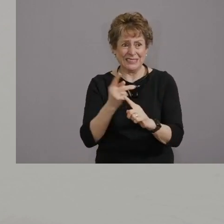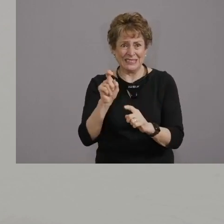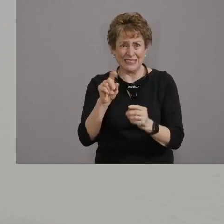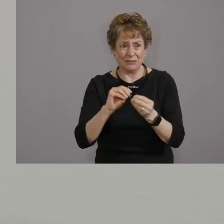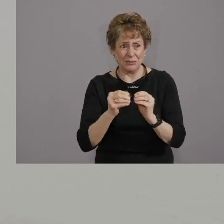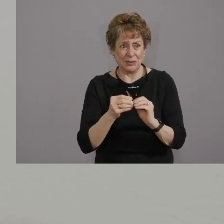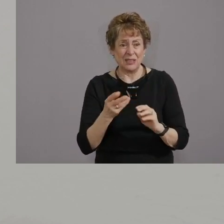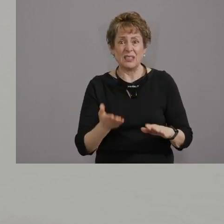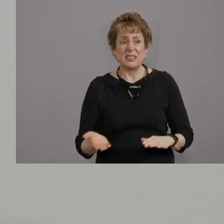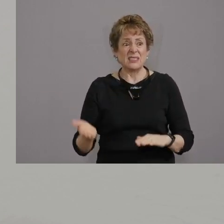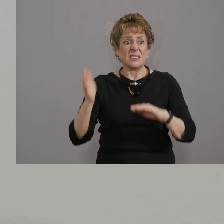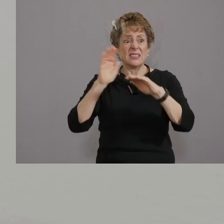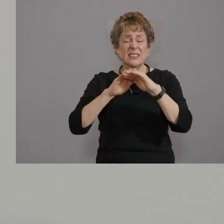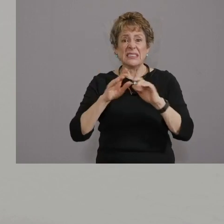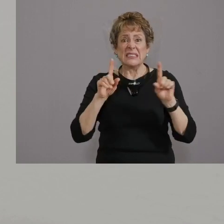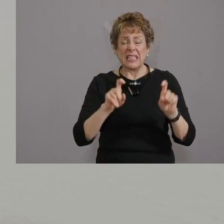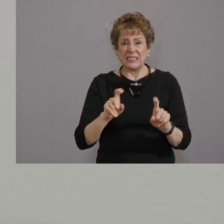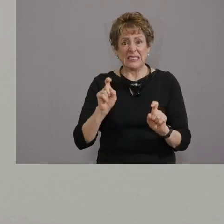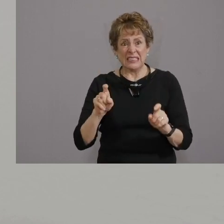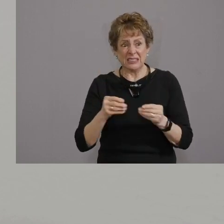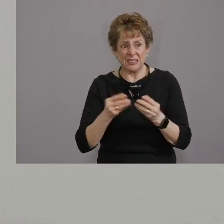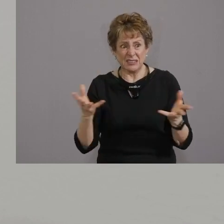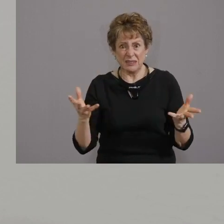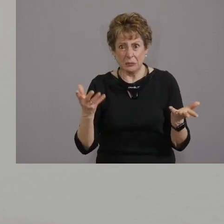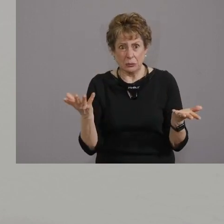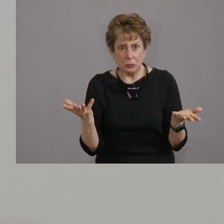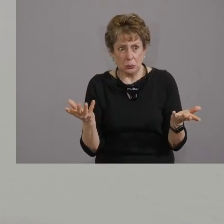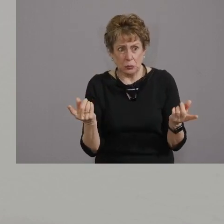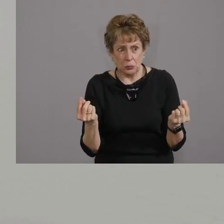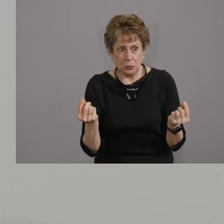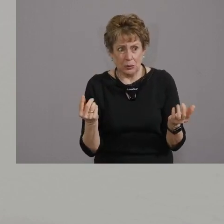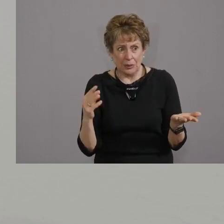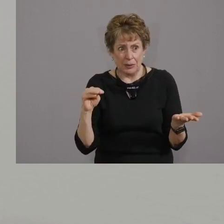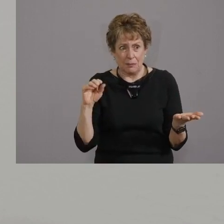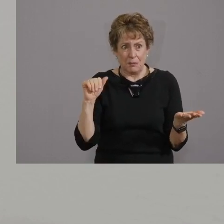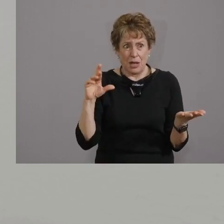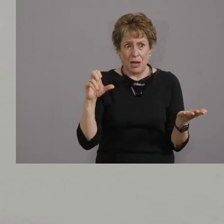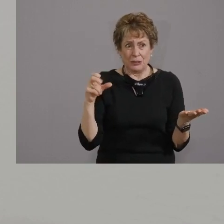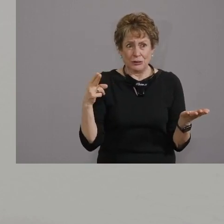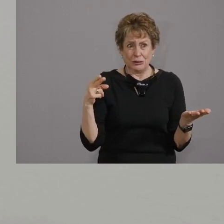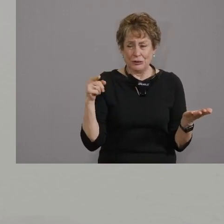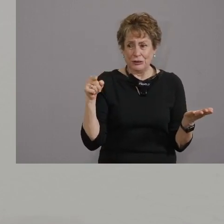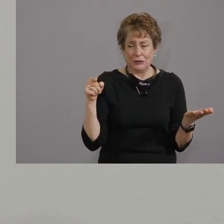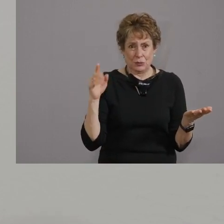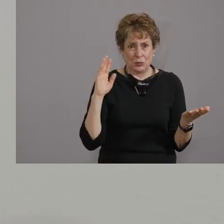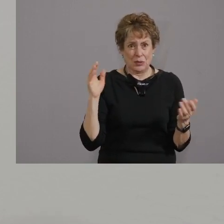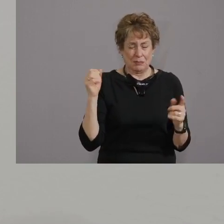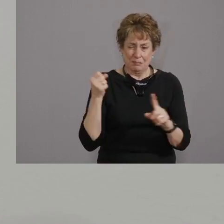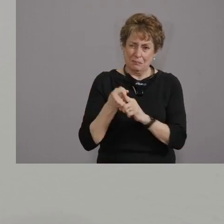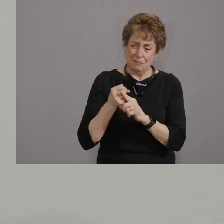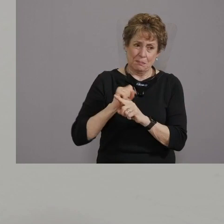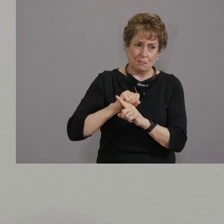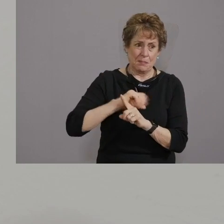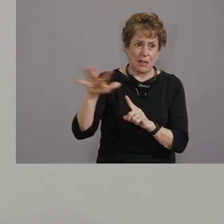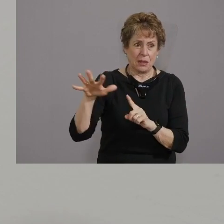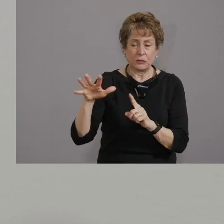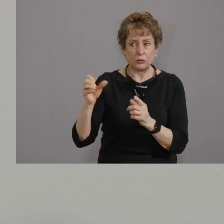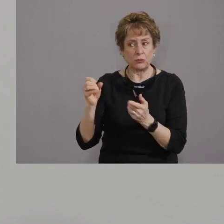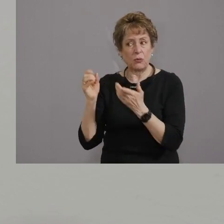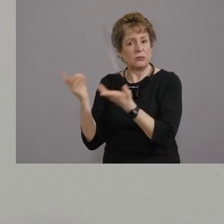said it could be the most active variant come March. Is this something that you have discussed? Is this something that is on your radar at this